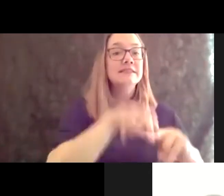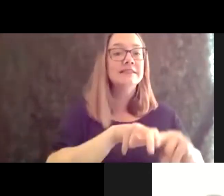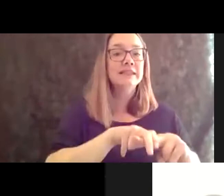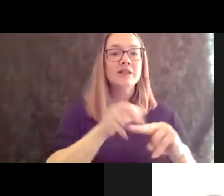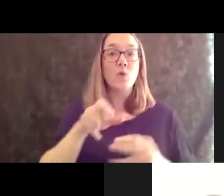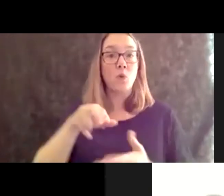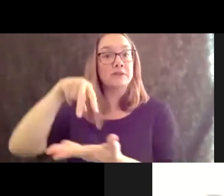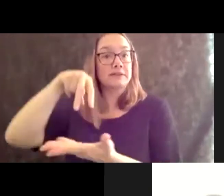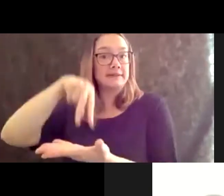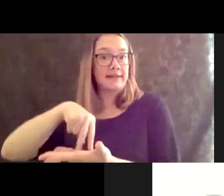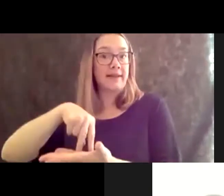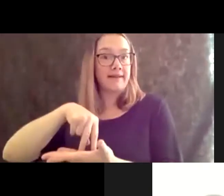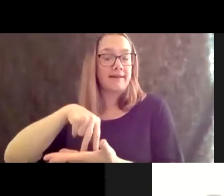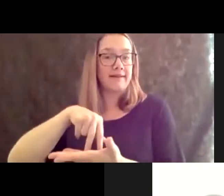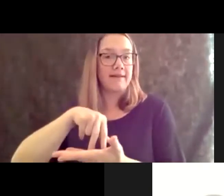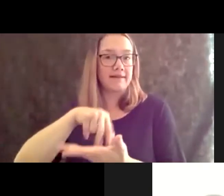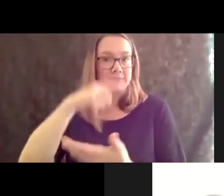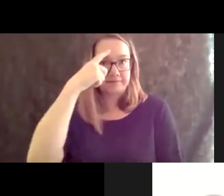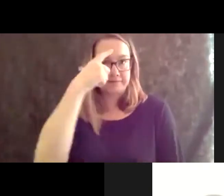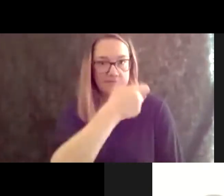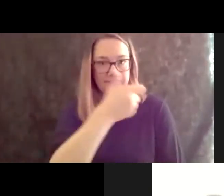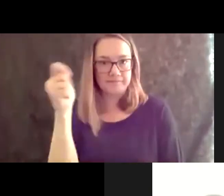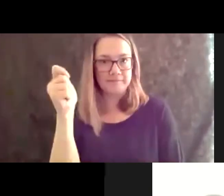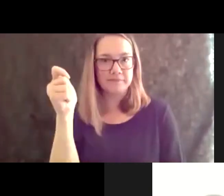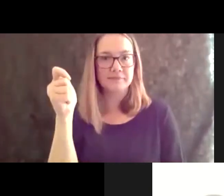doing, and I will invite you to